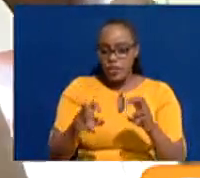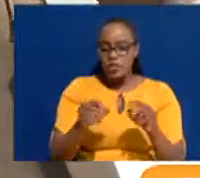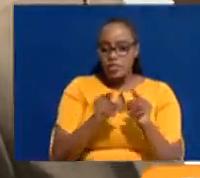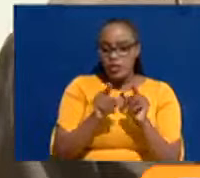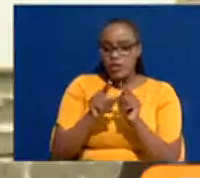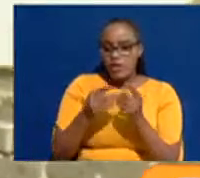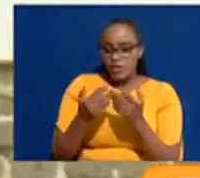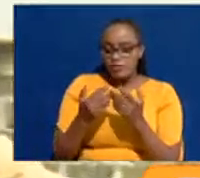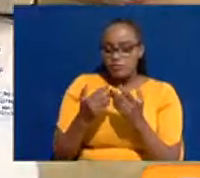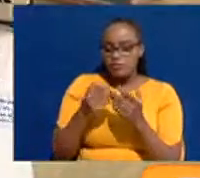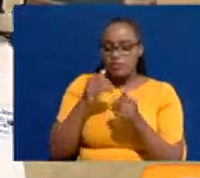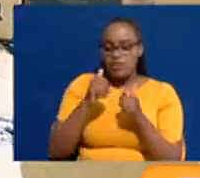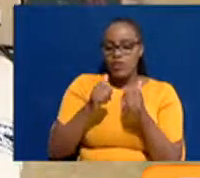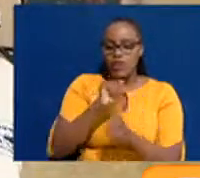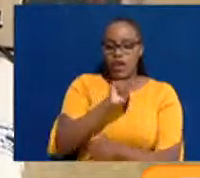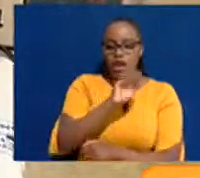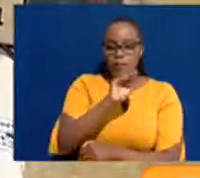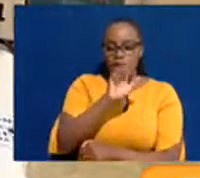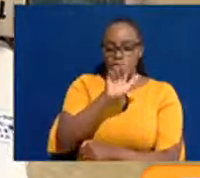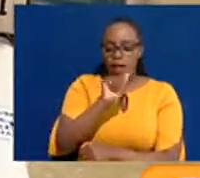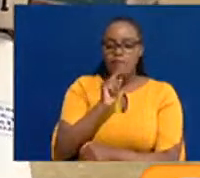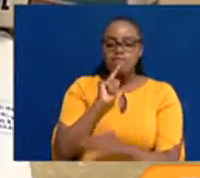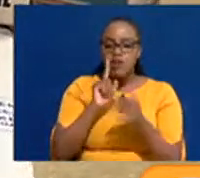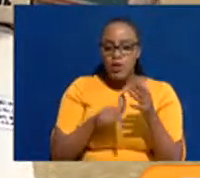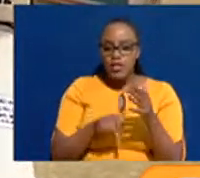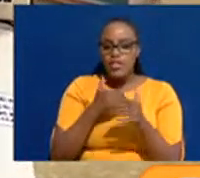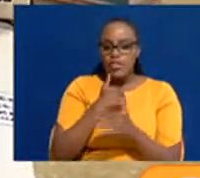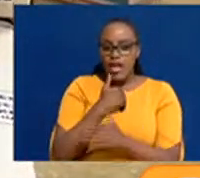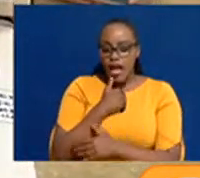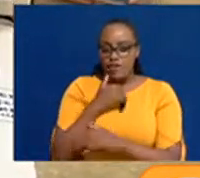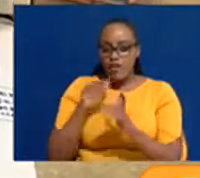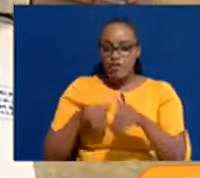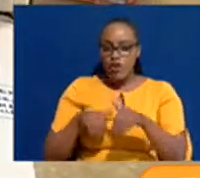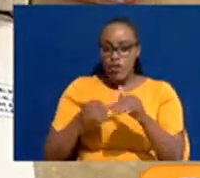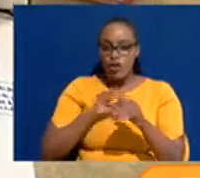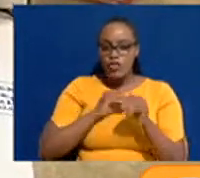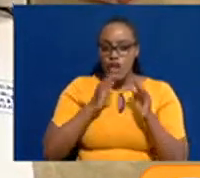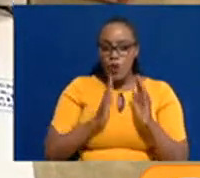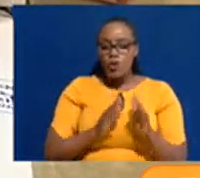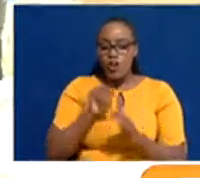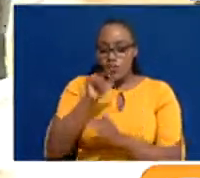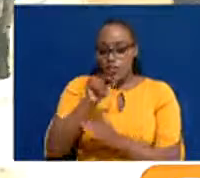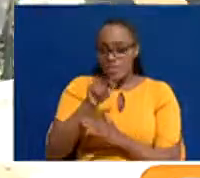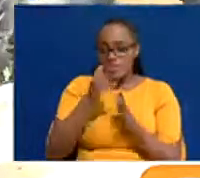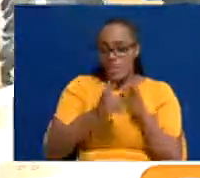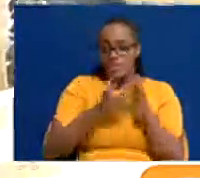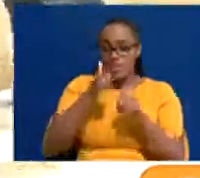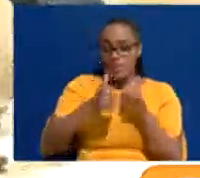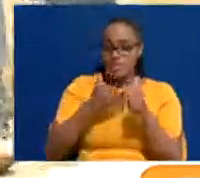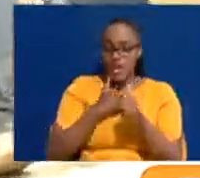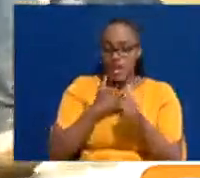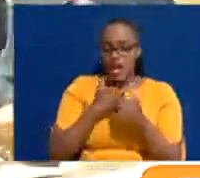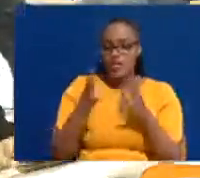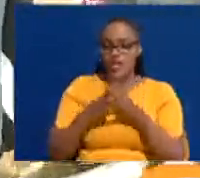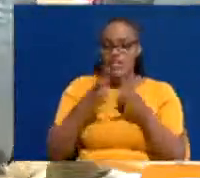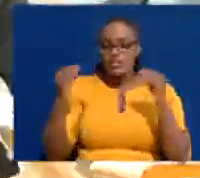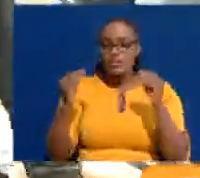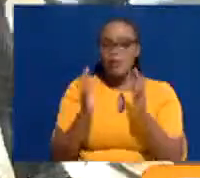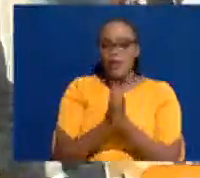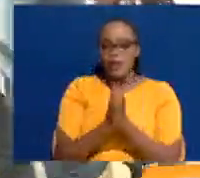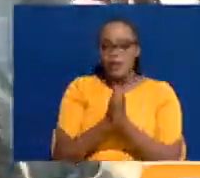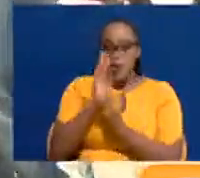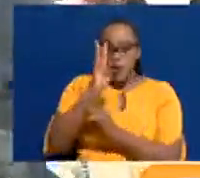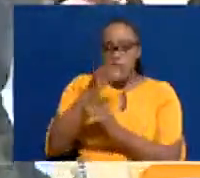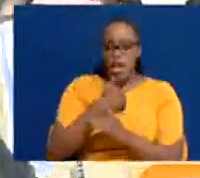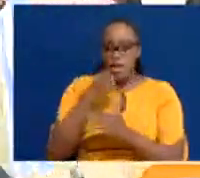Economic Crimes Unit, Abdallah Shuri, says they are pursuing the owner of the plant, who is still at large and who will